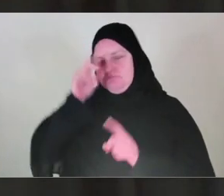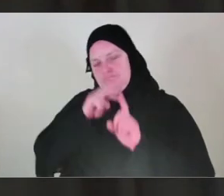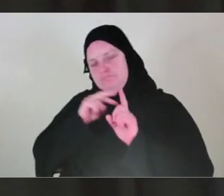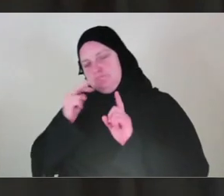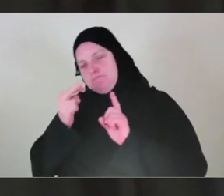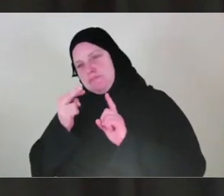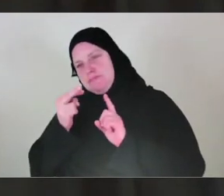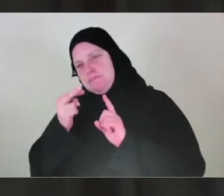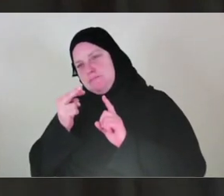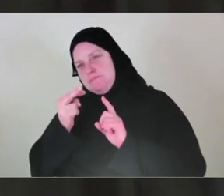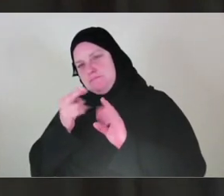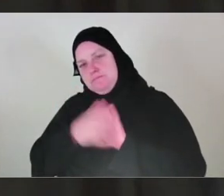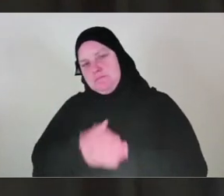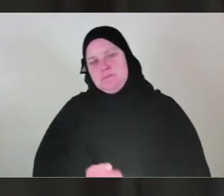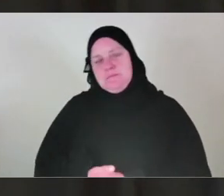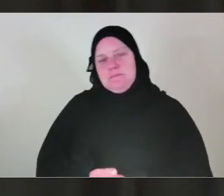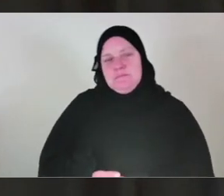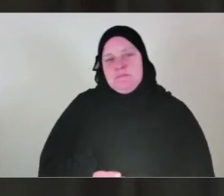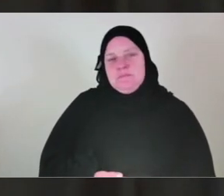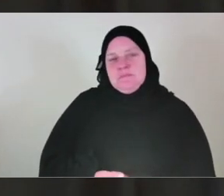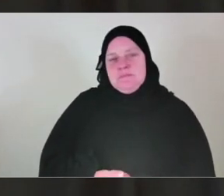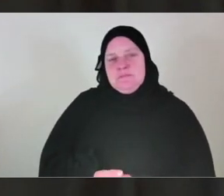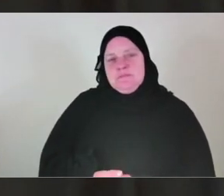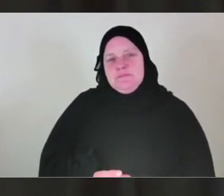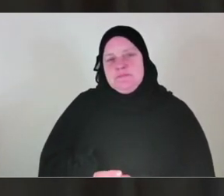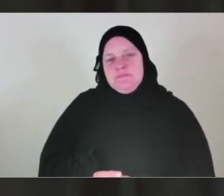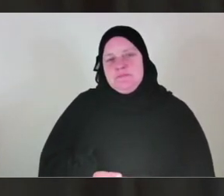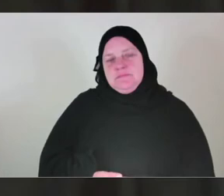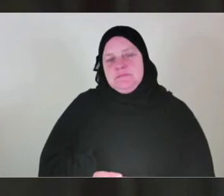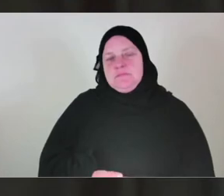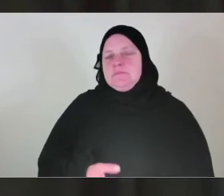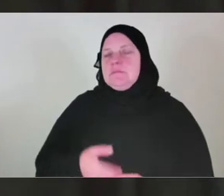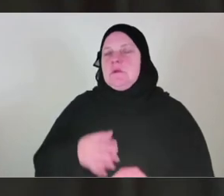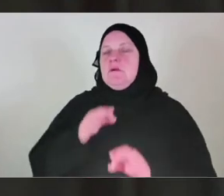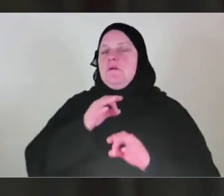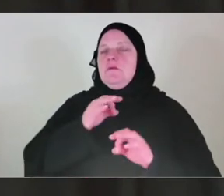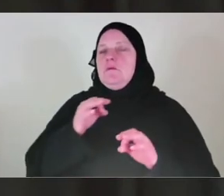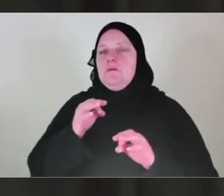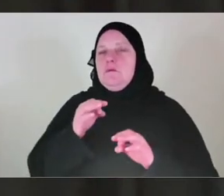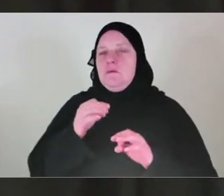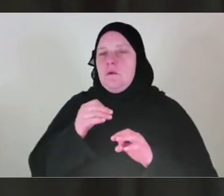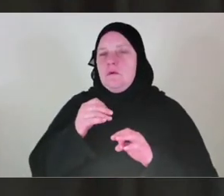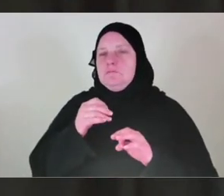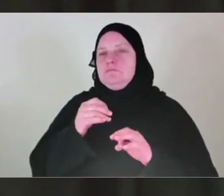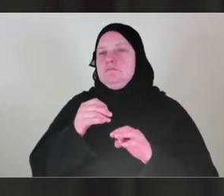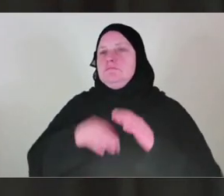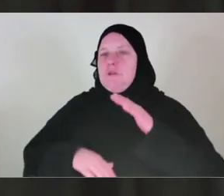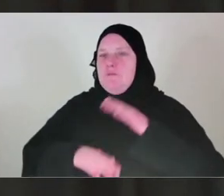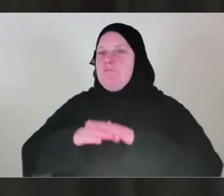abstract. Without us delving into what we really know about some of the companions.